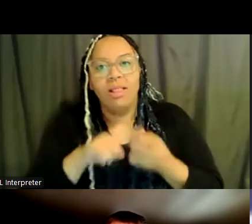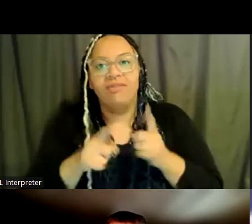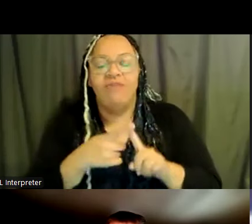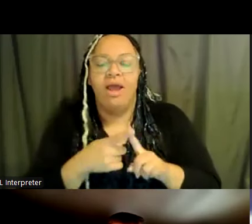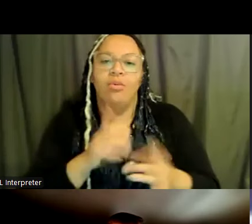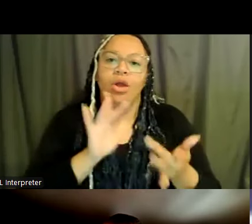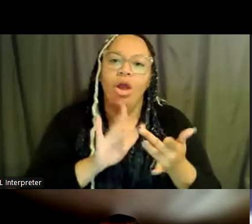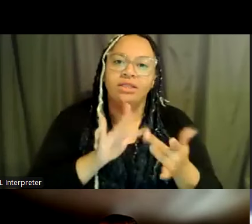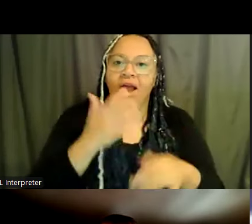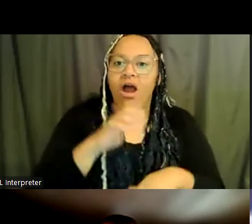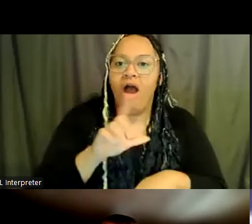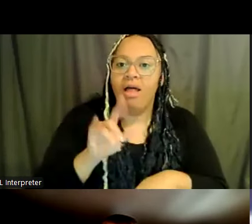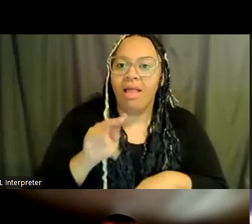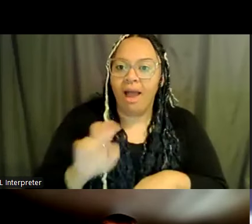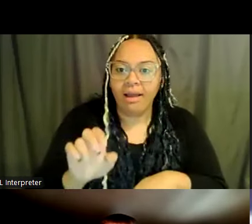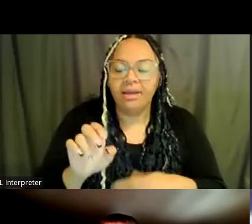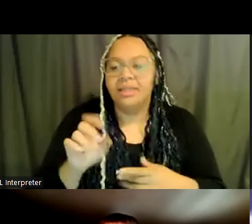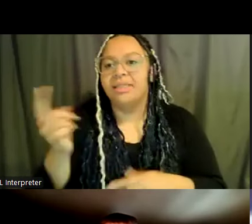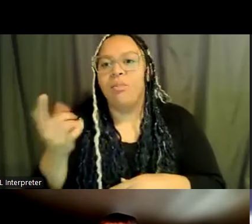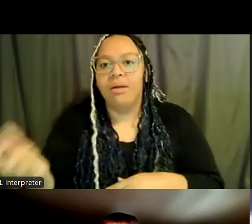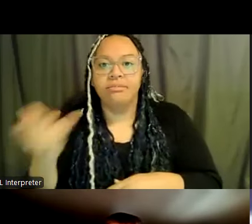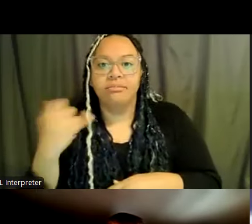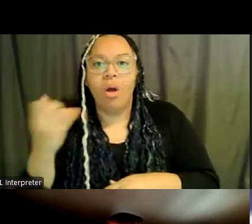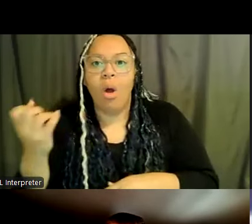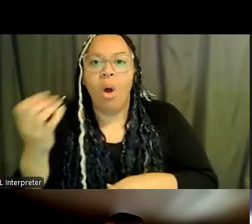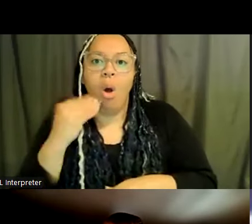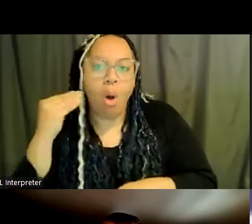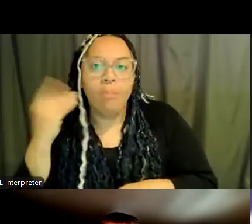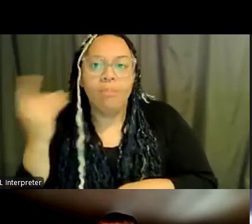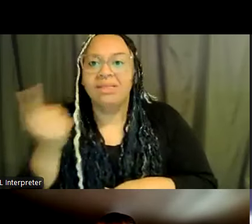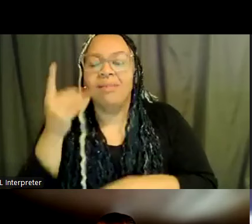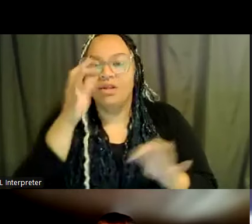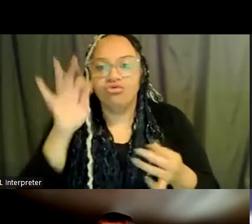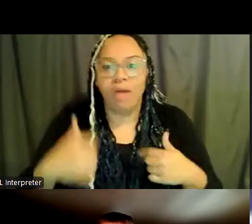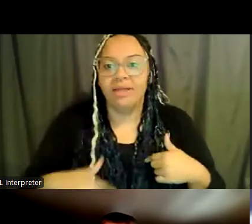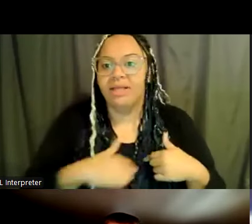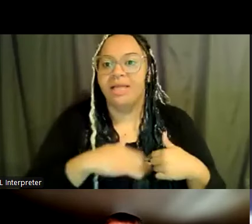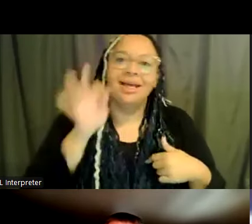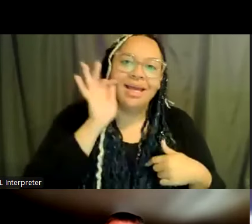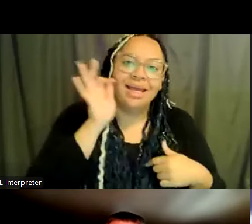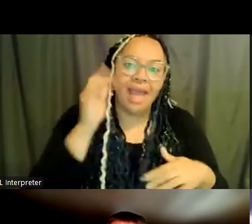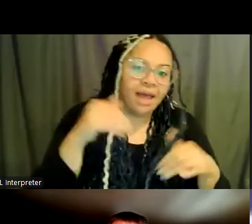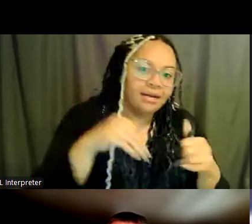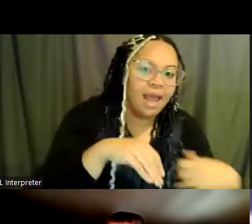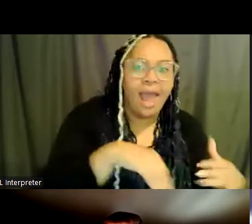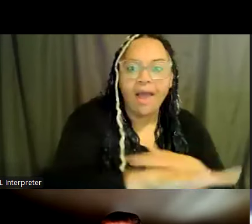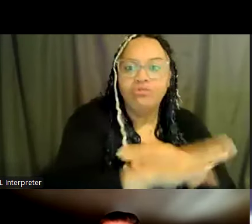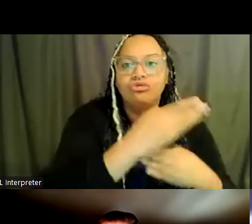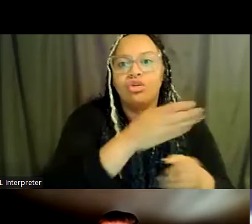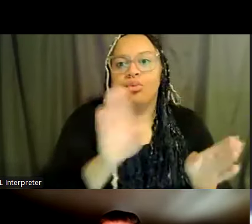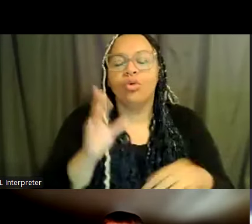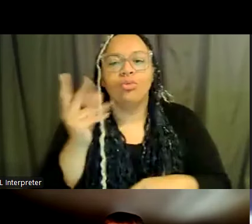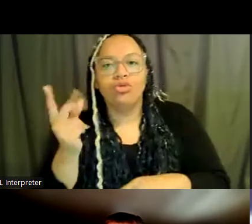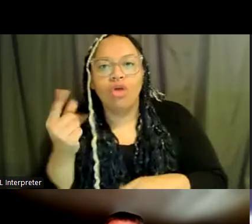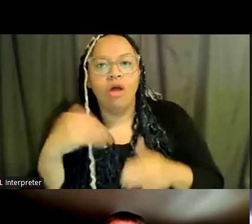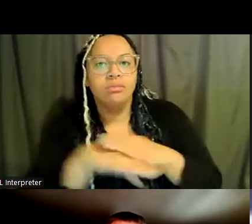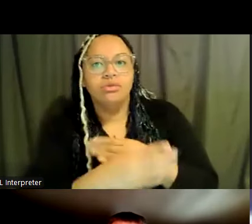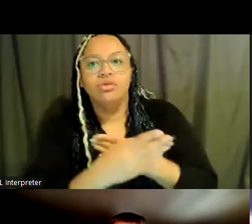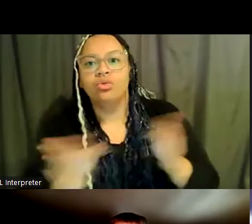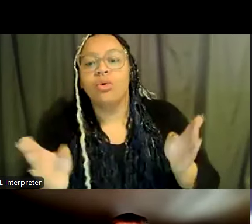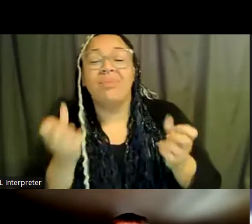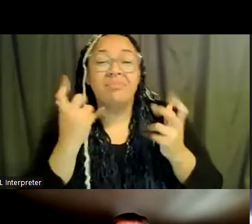or somebody comes home. We have something that distracts us. Our cat walks in, our dog walks by, and we find a reason for living. There's a lot